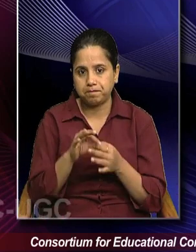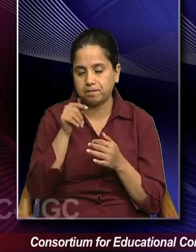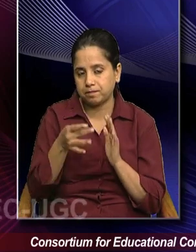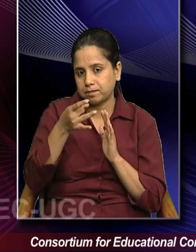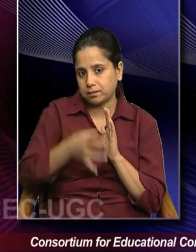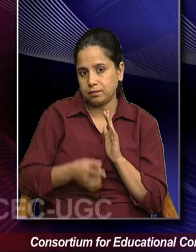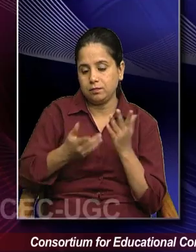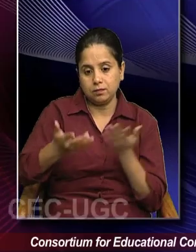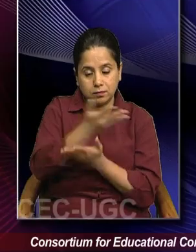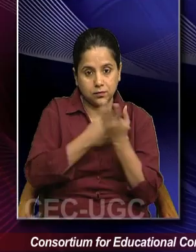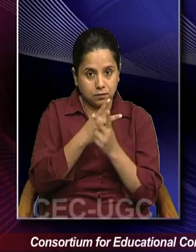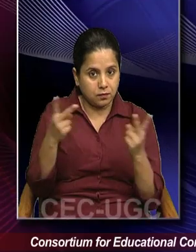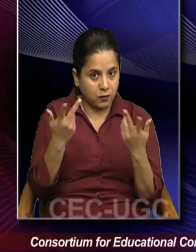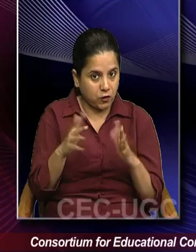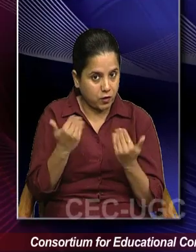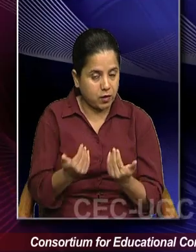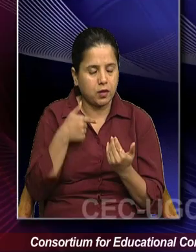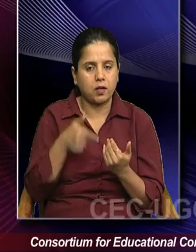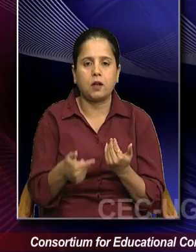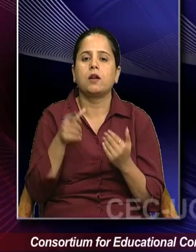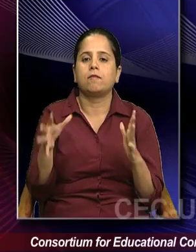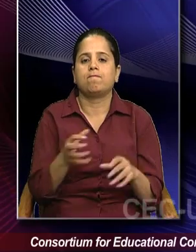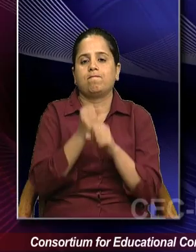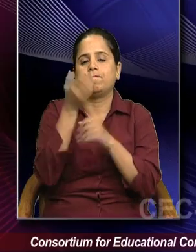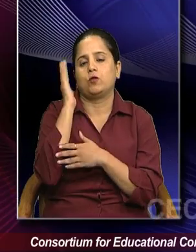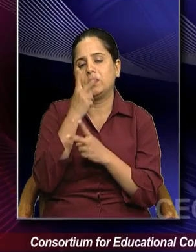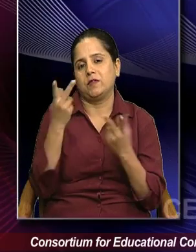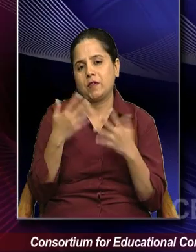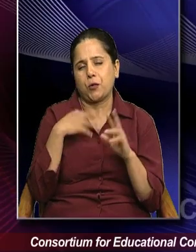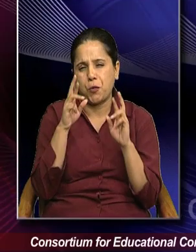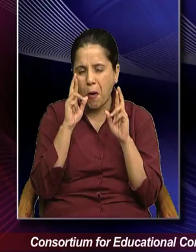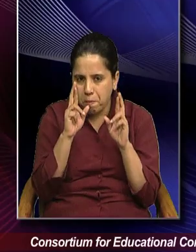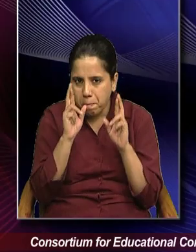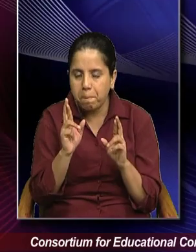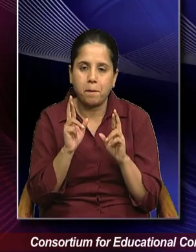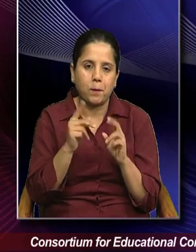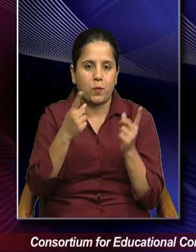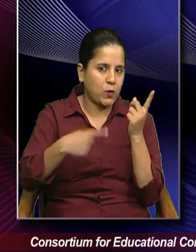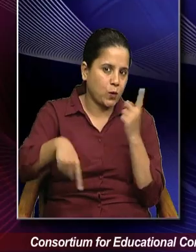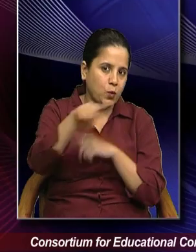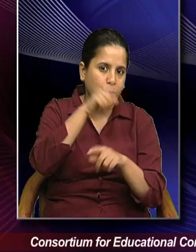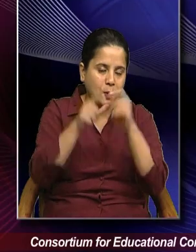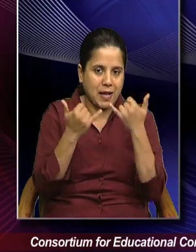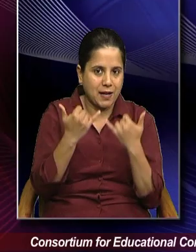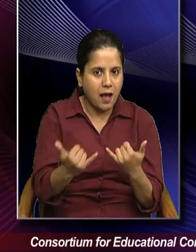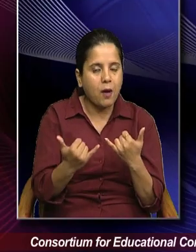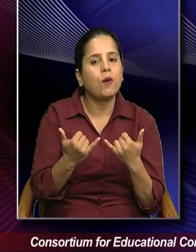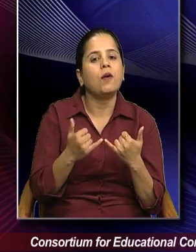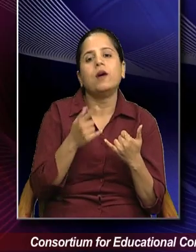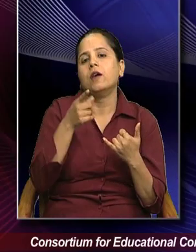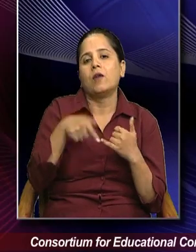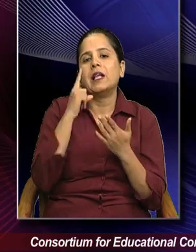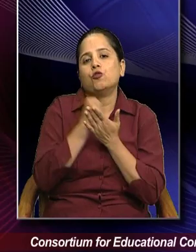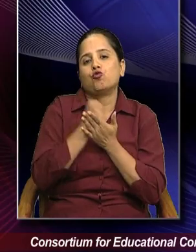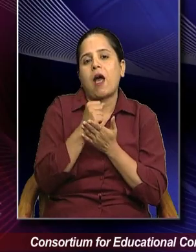detailed discussion and points, we are concluding this session with the hope that you are now you will